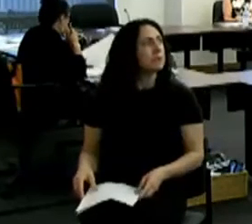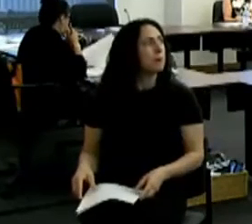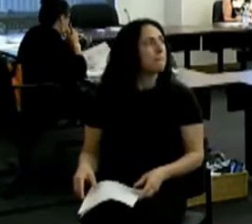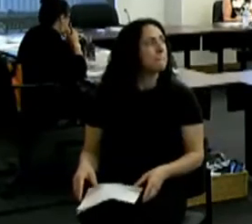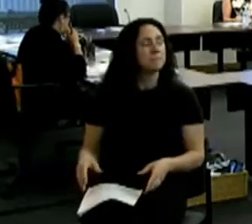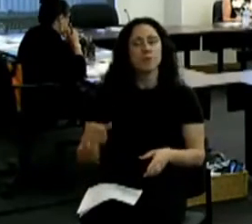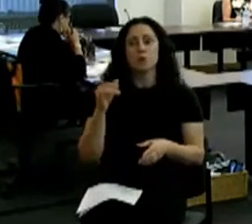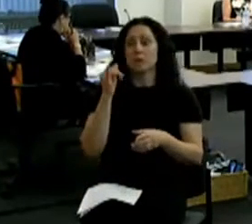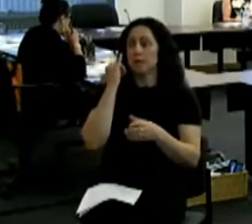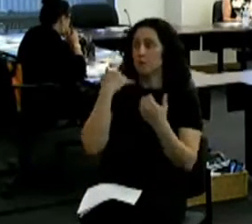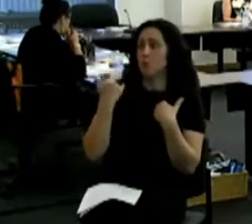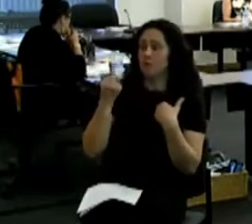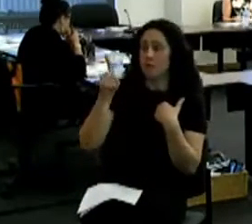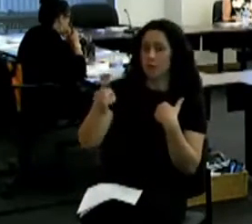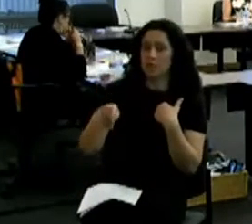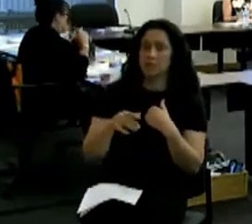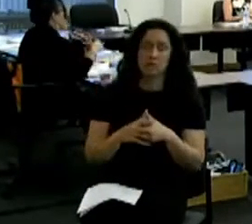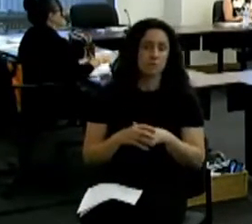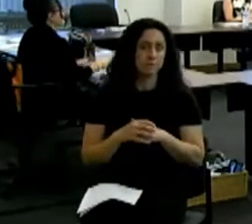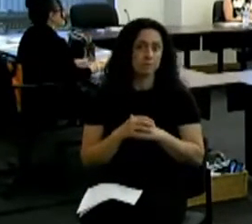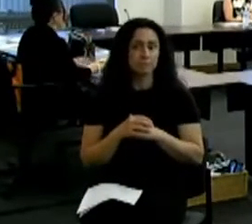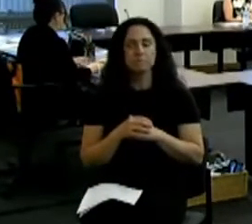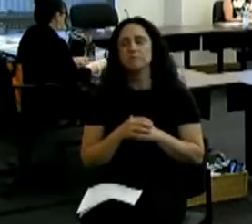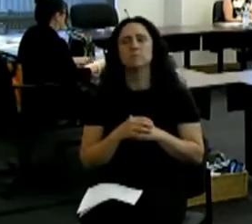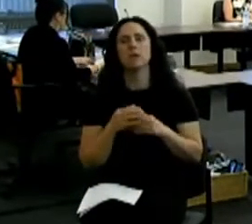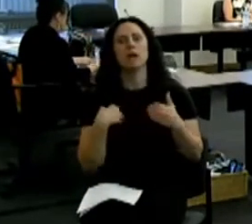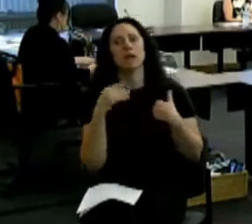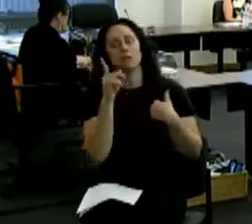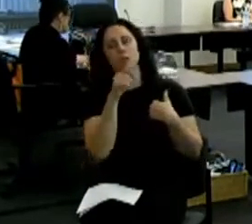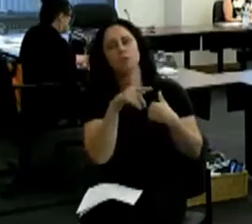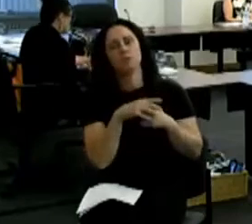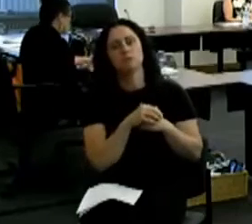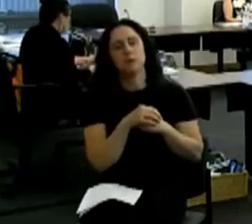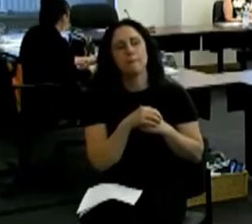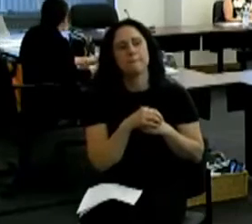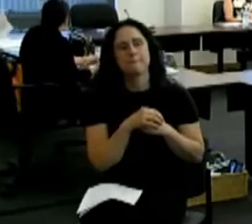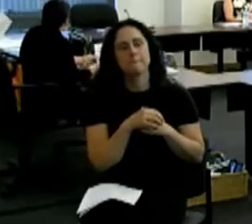If you have any, yeah. I have a question.